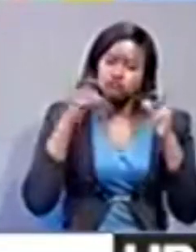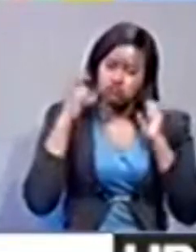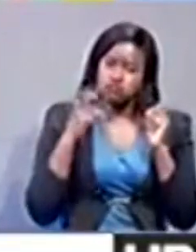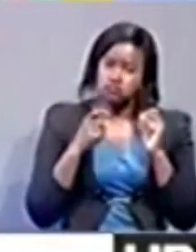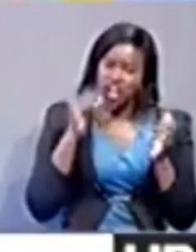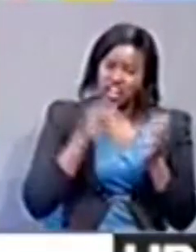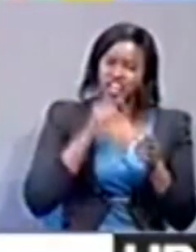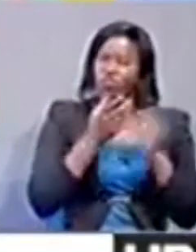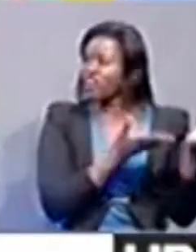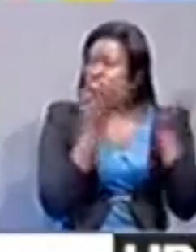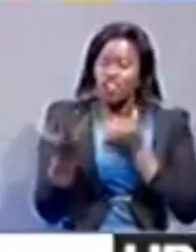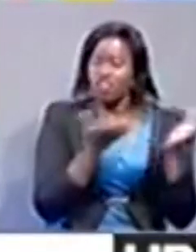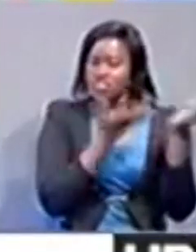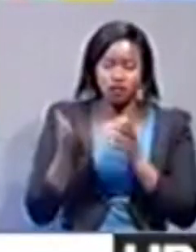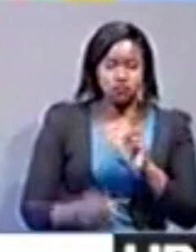to sucker.